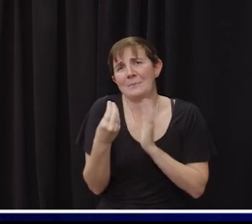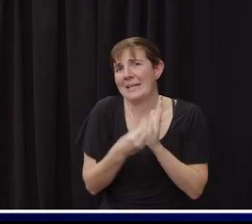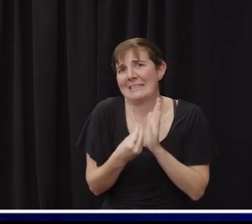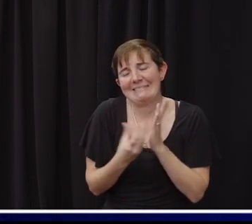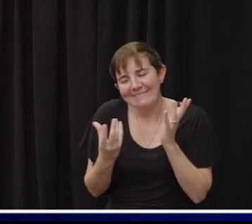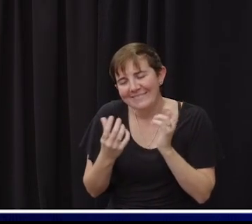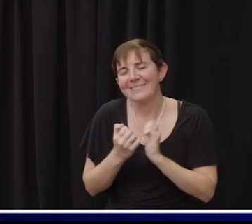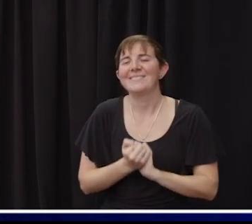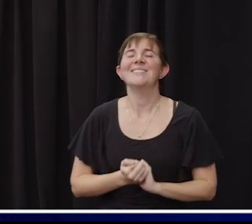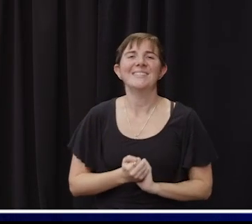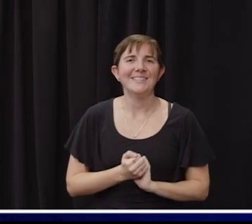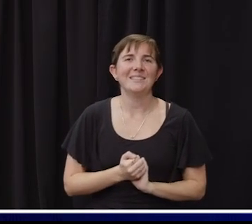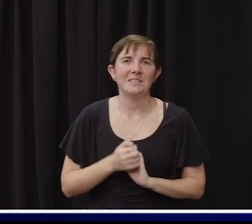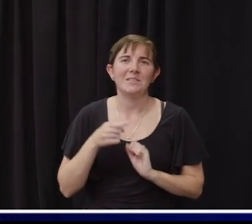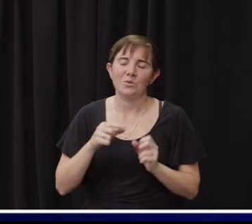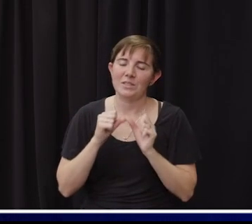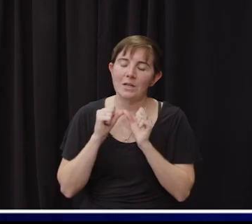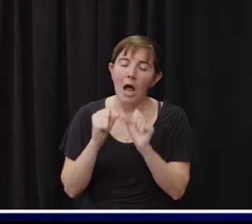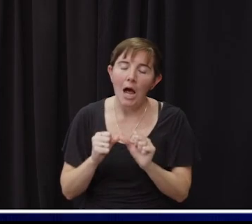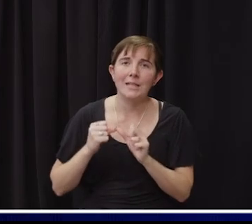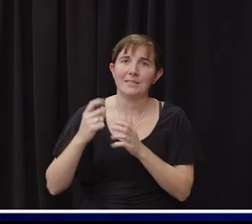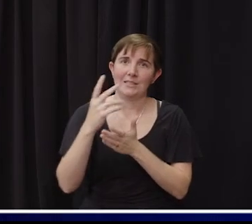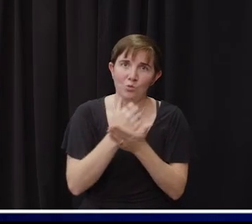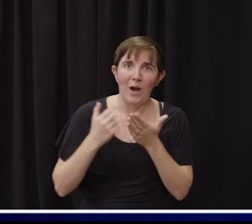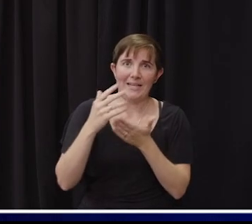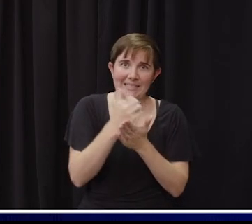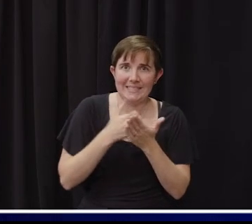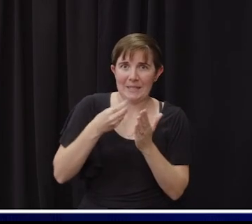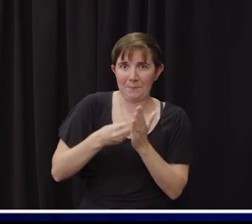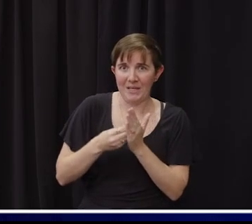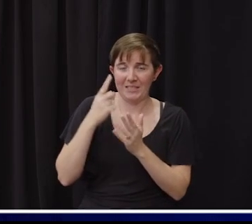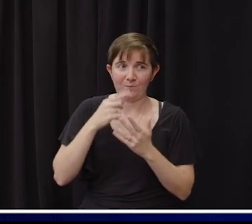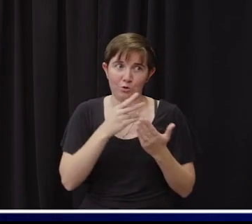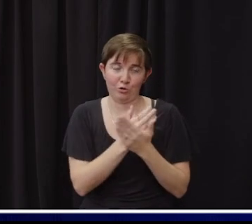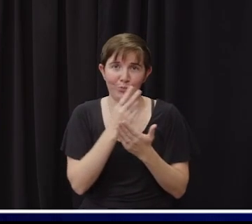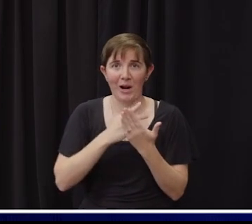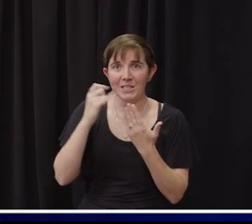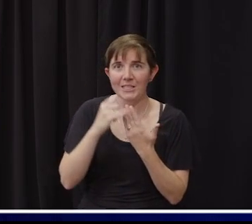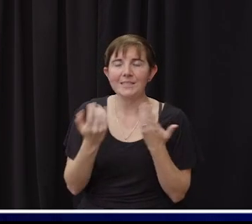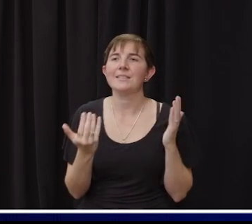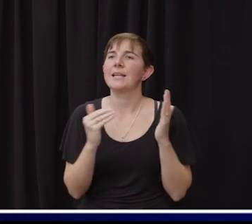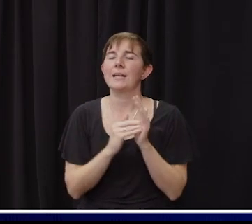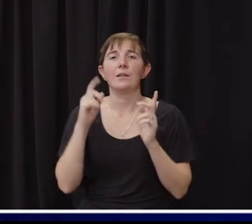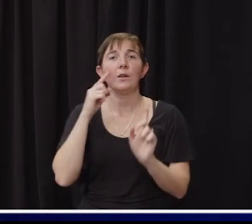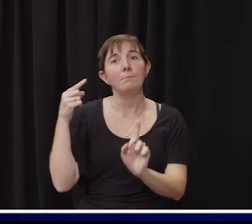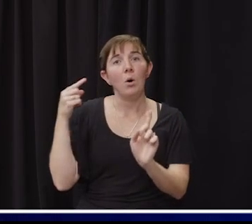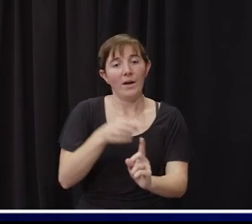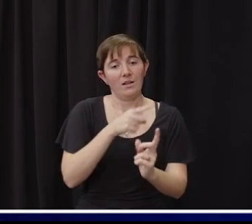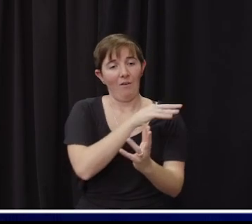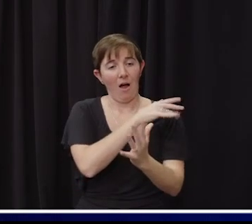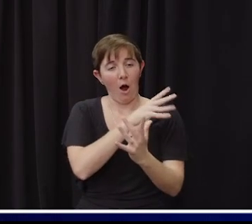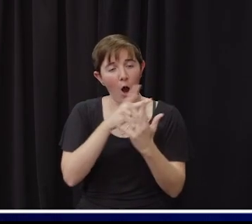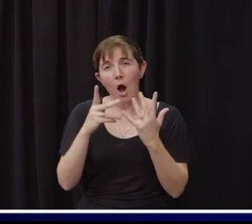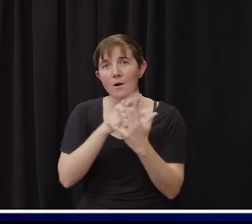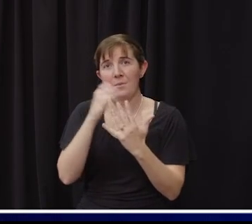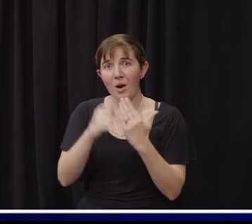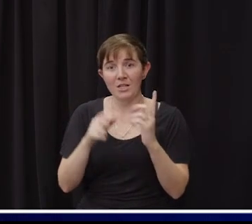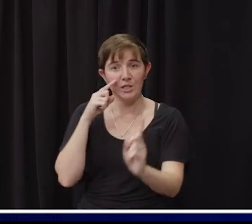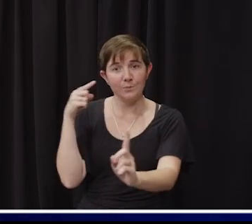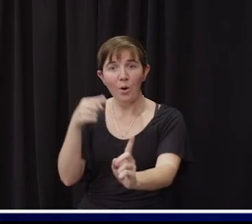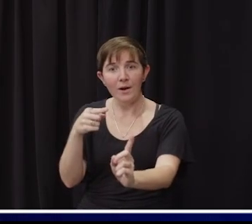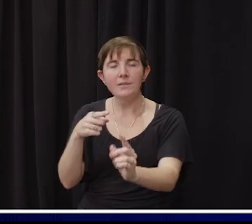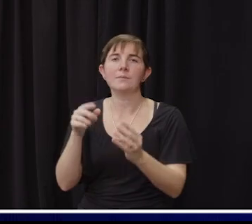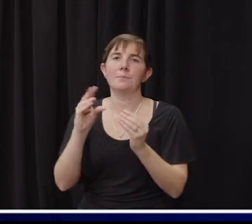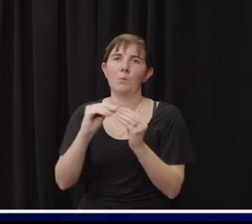and so they're constantly raising money for these projects, but again, the point of all of them is to be